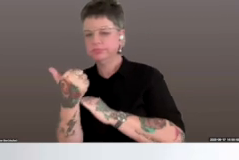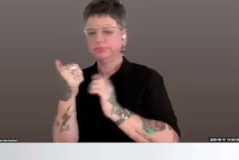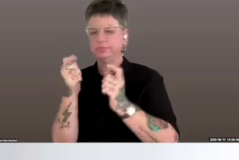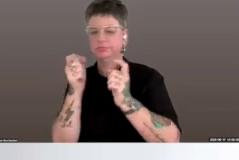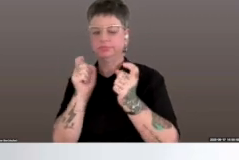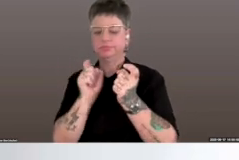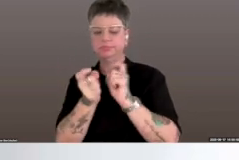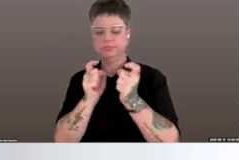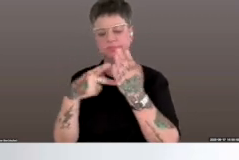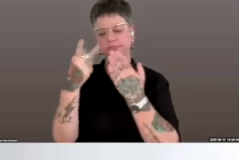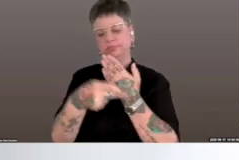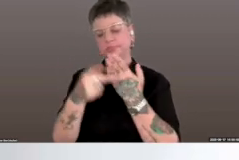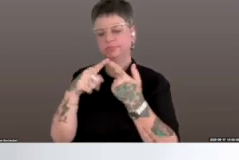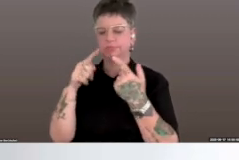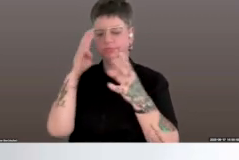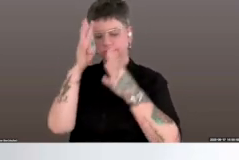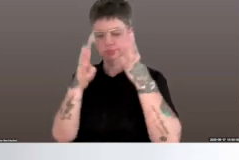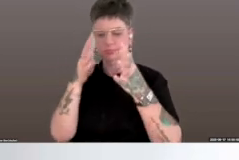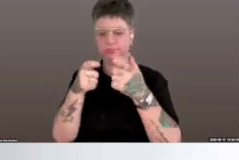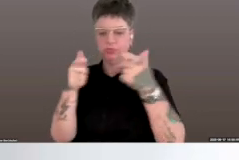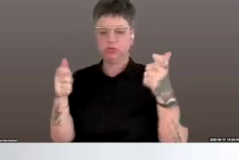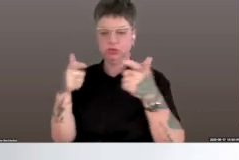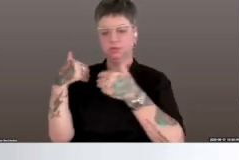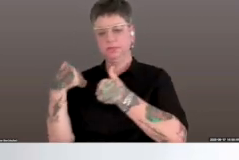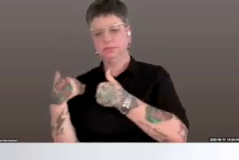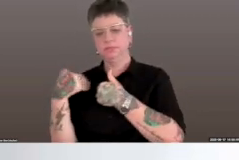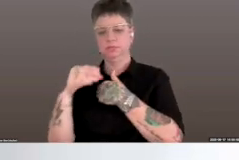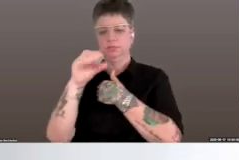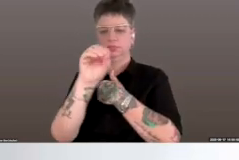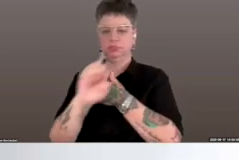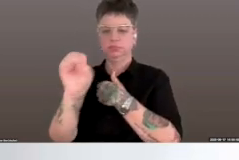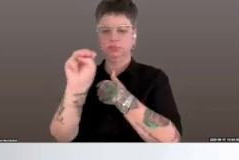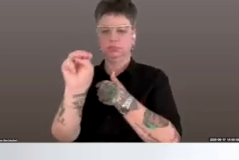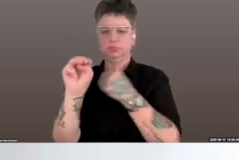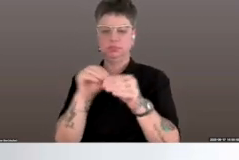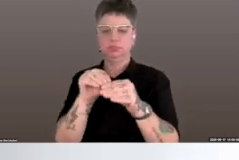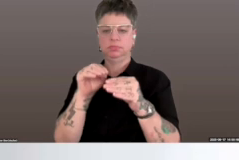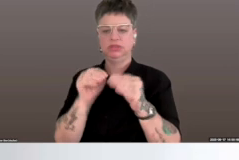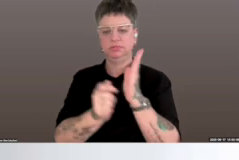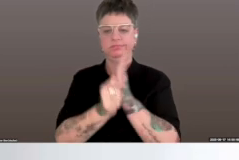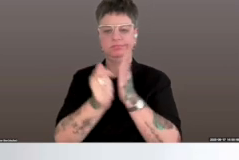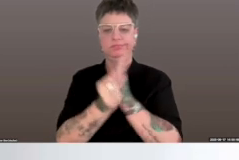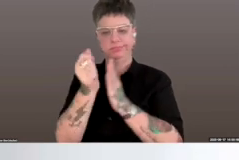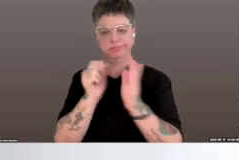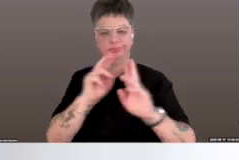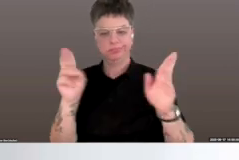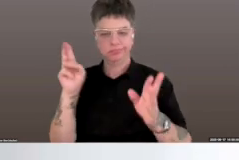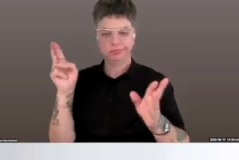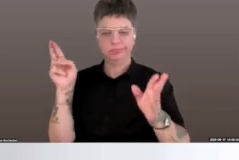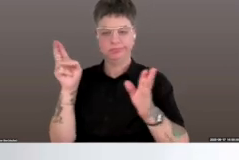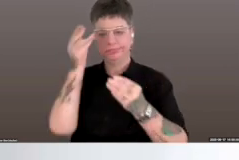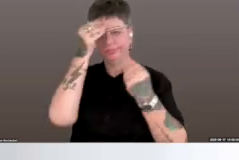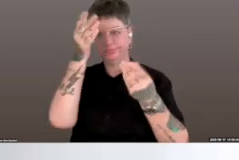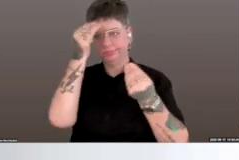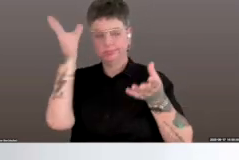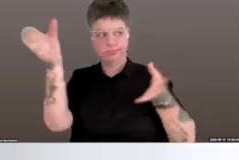the program to create greater accountability for OEMs entering the CORE catalog. We look forward to gathering information from